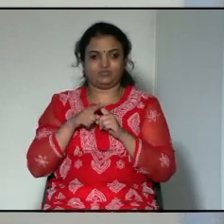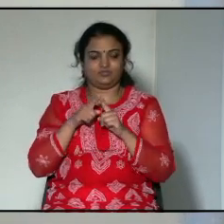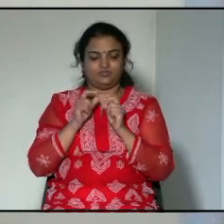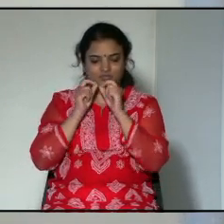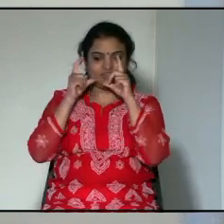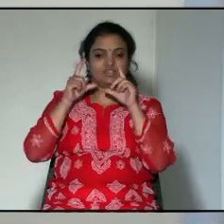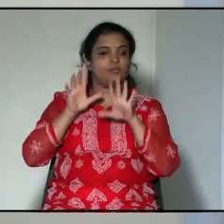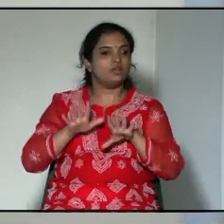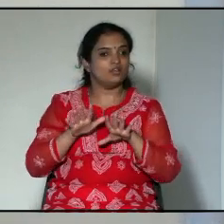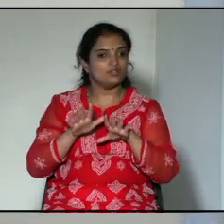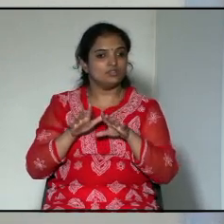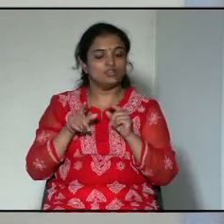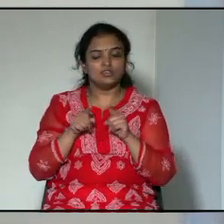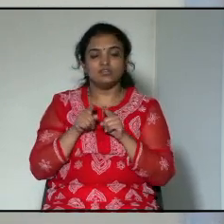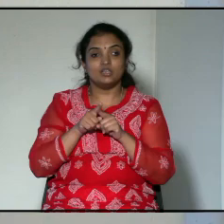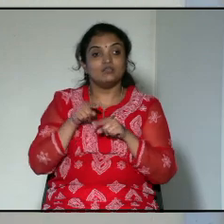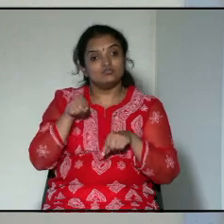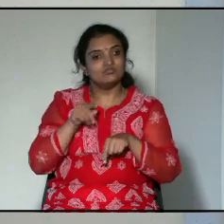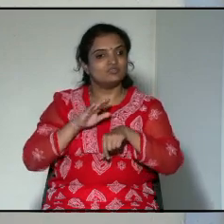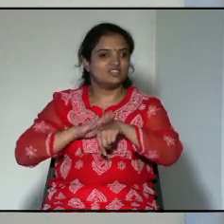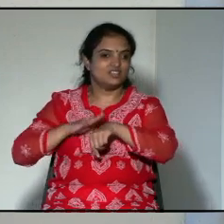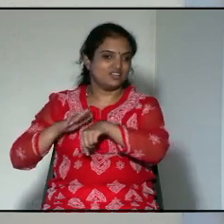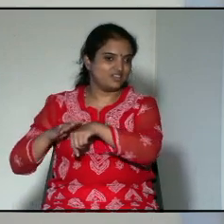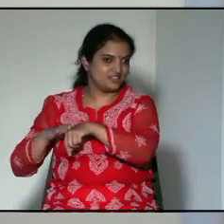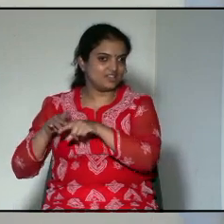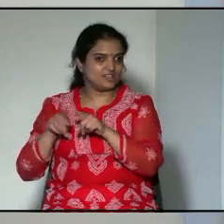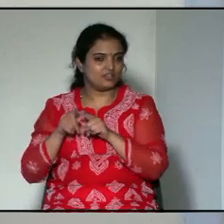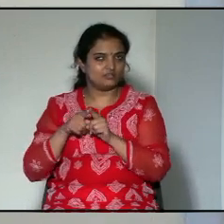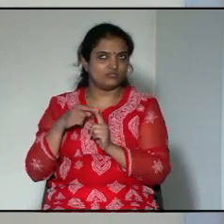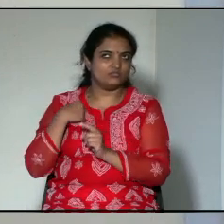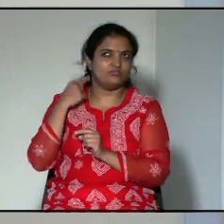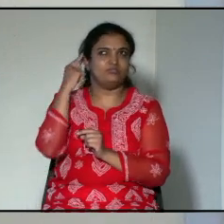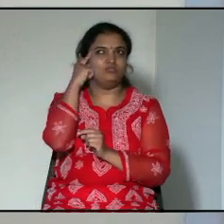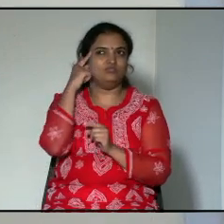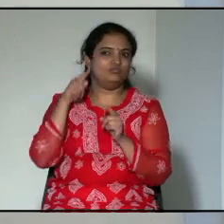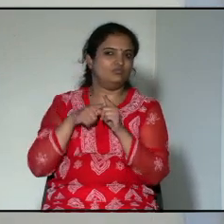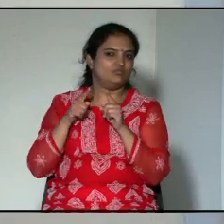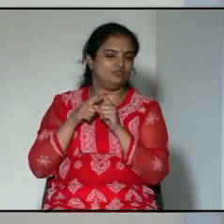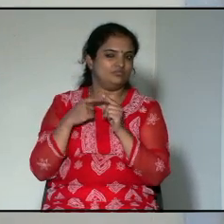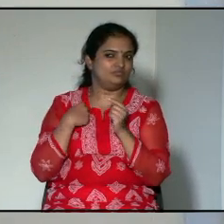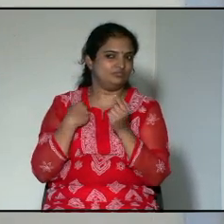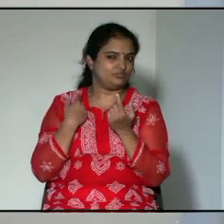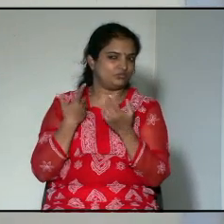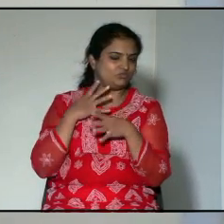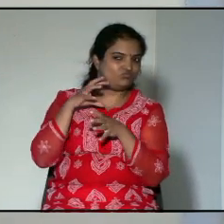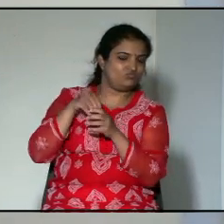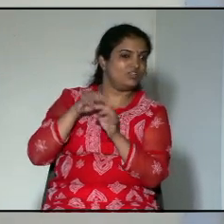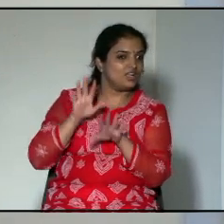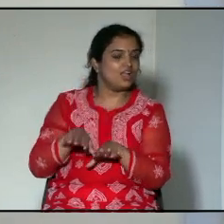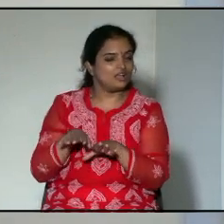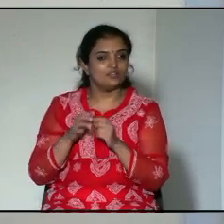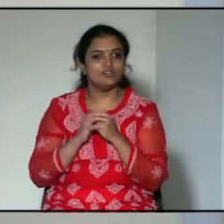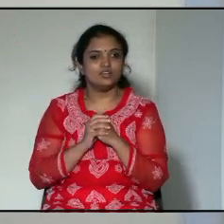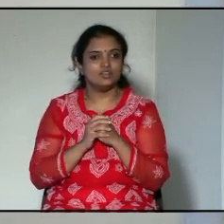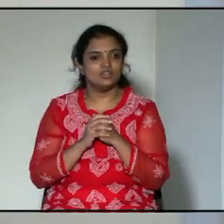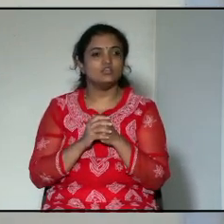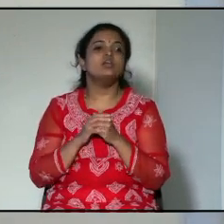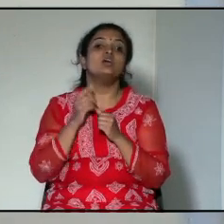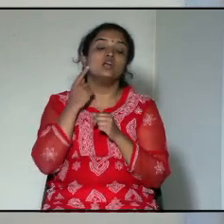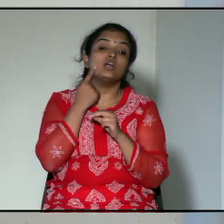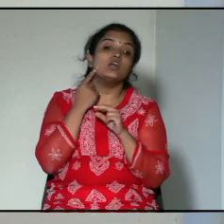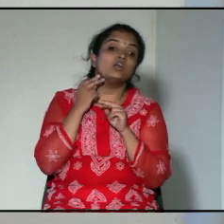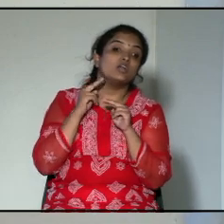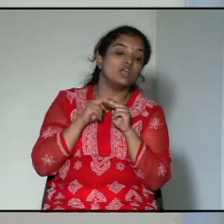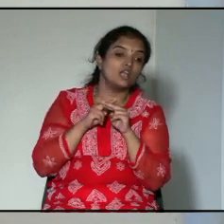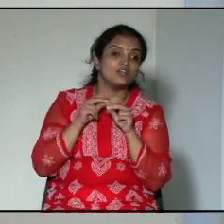forms. Such experiences, however, have proven to be sound companions on my journey. Suppose the